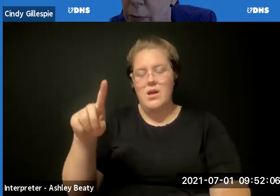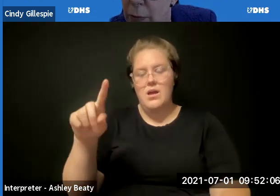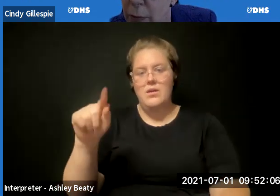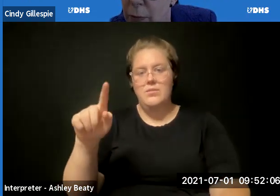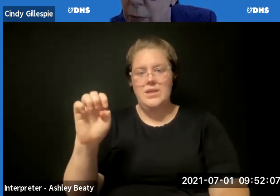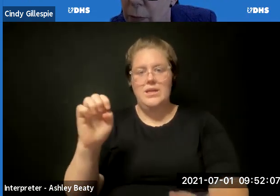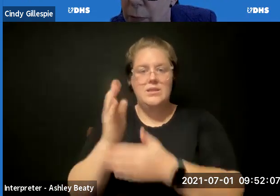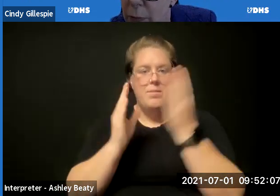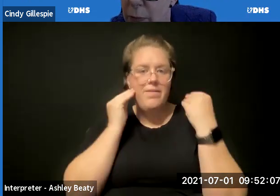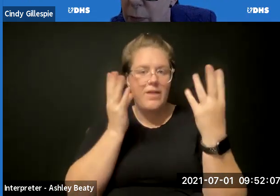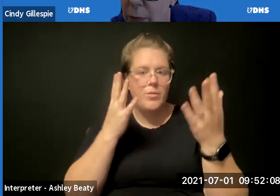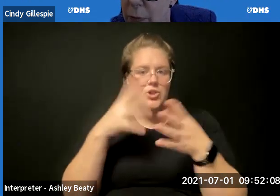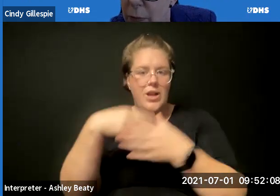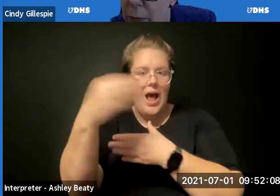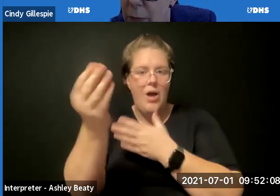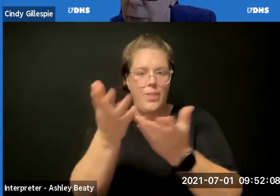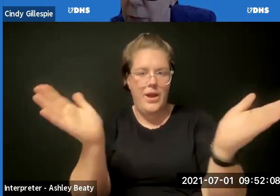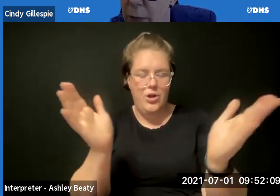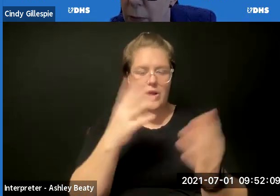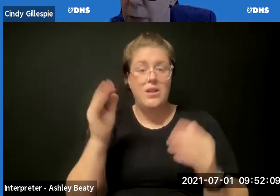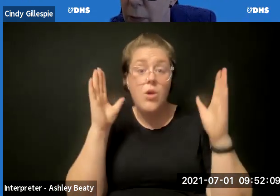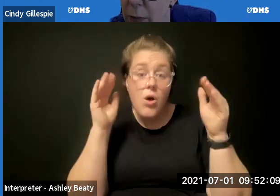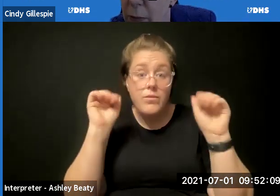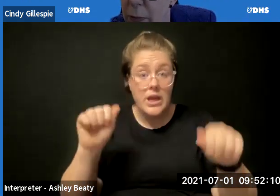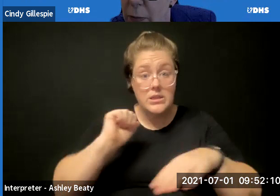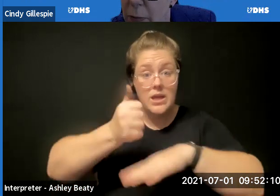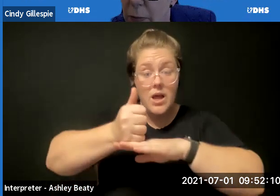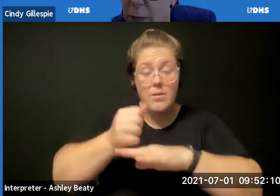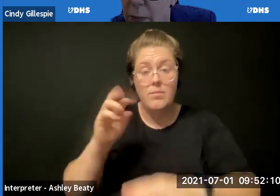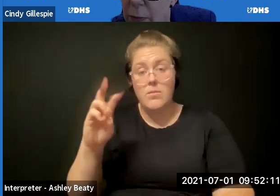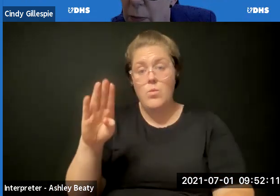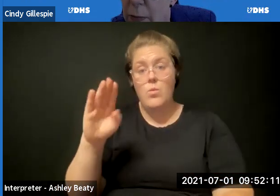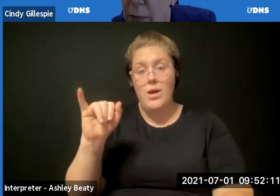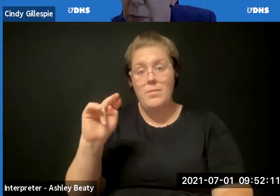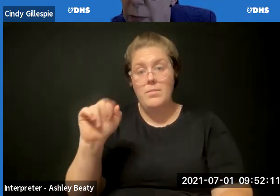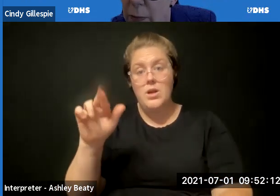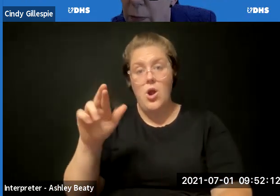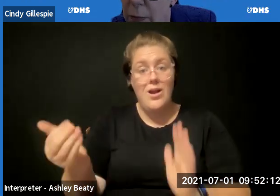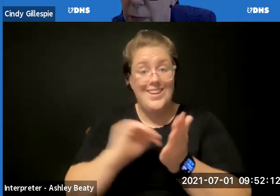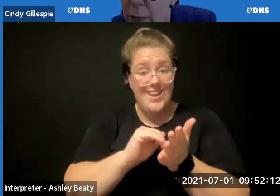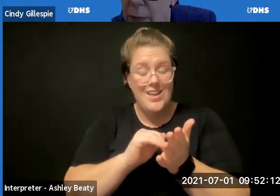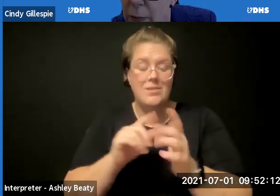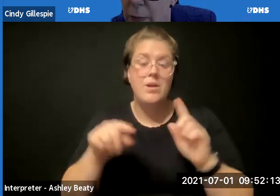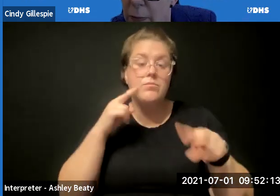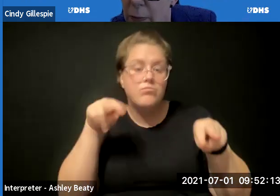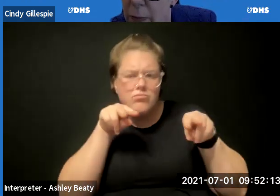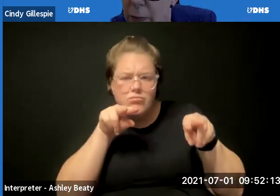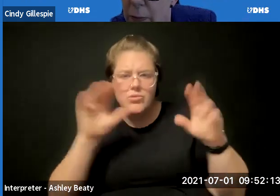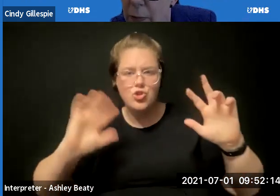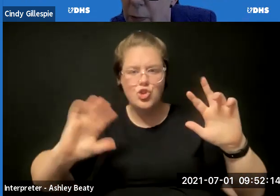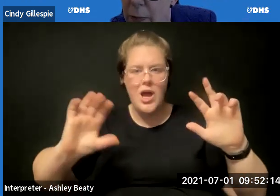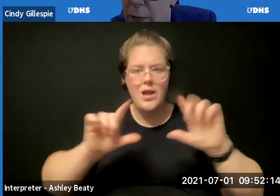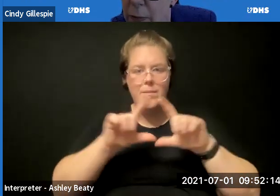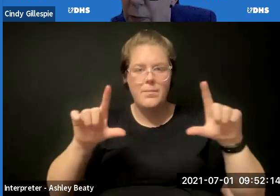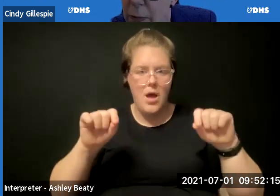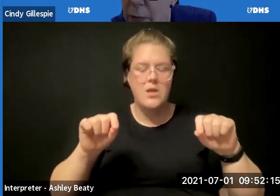that we have out there, and hopefully, get another one of these set up in the future as we get more information. But looking through the chat box, there's a couple, I think some of the easier questions, Jeff,